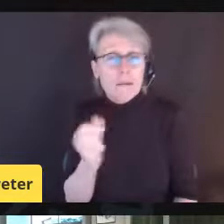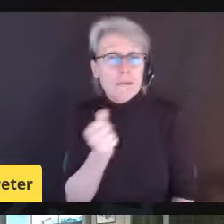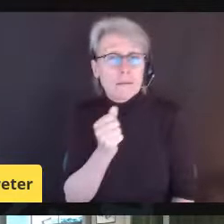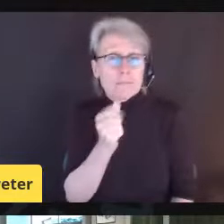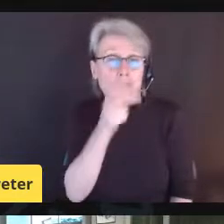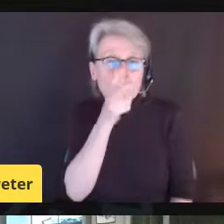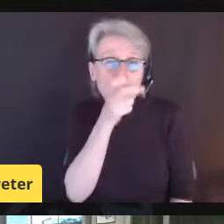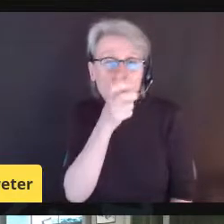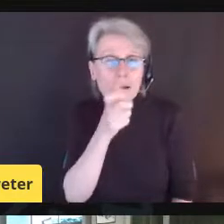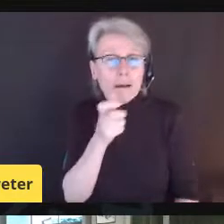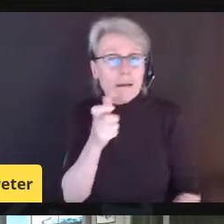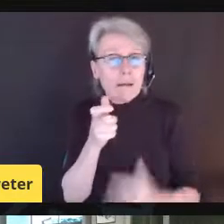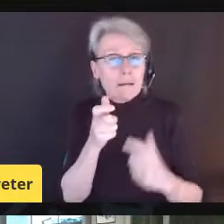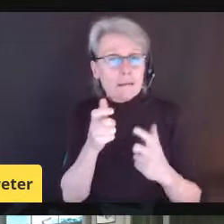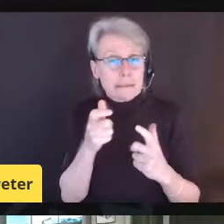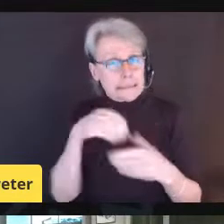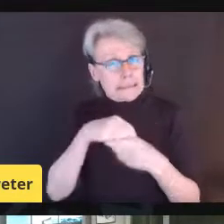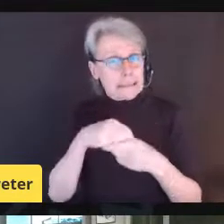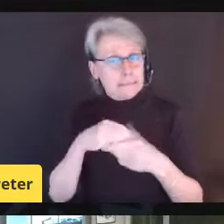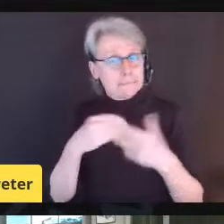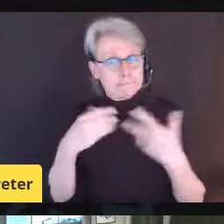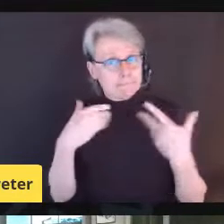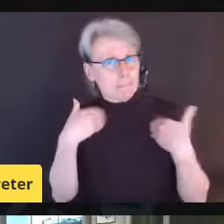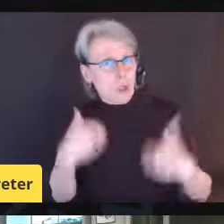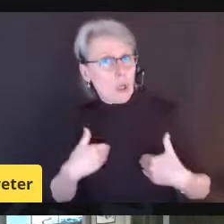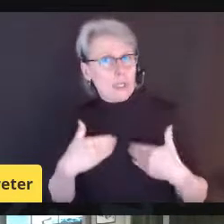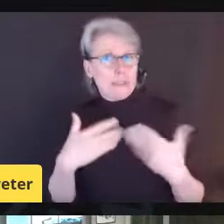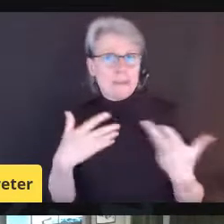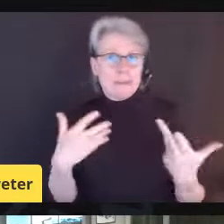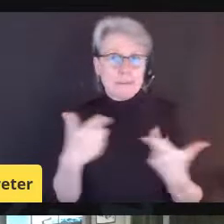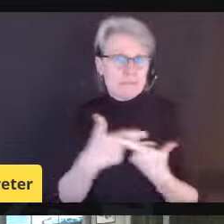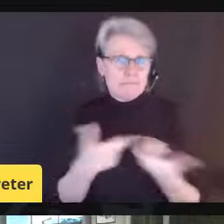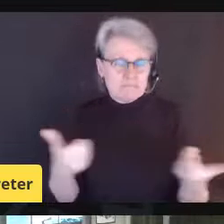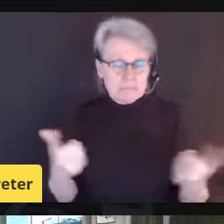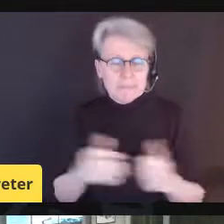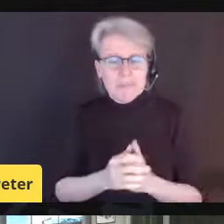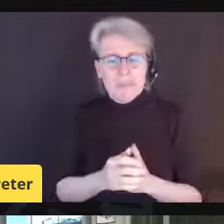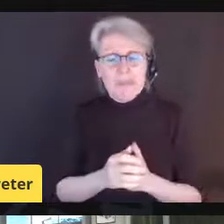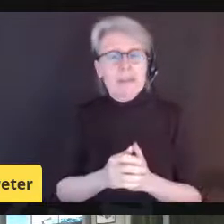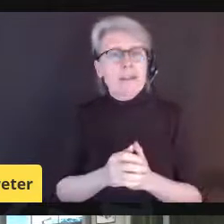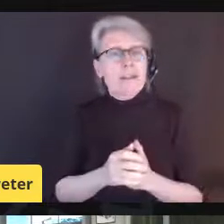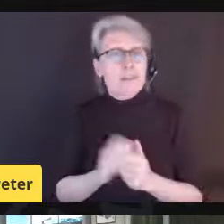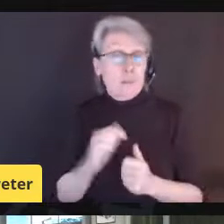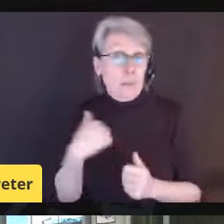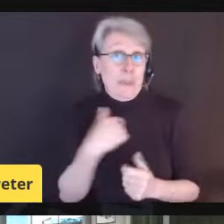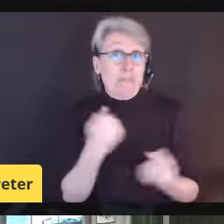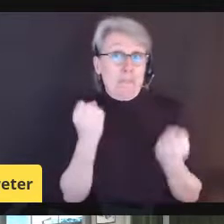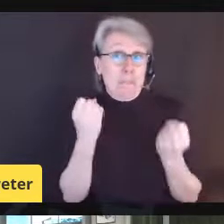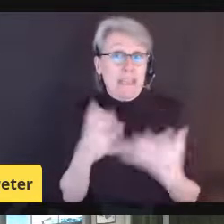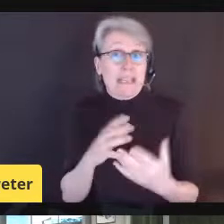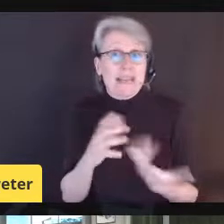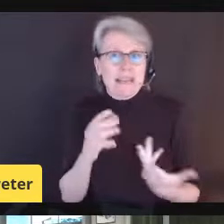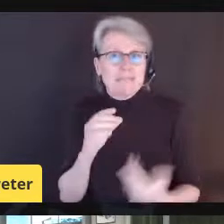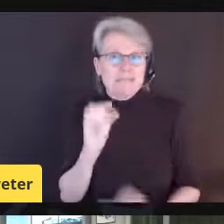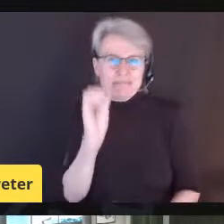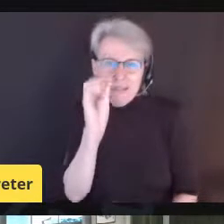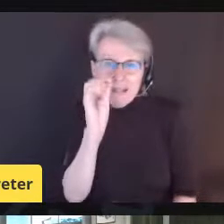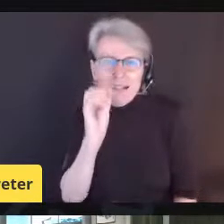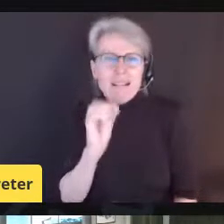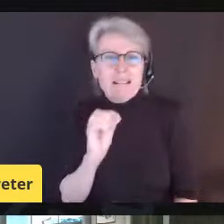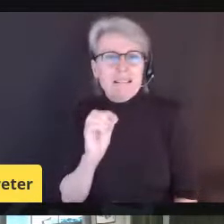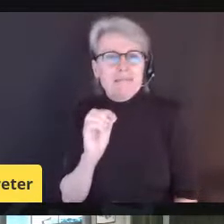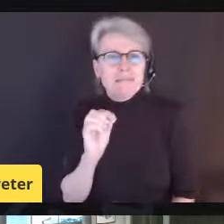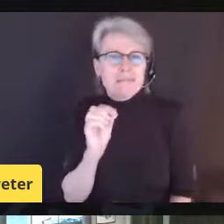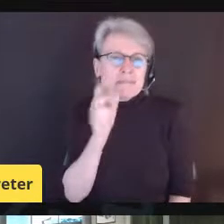One of the things that I've like come to realize is that microbes are all around us. So bacteria are all around us,